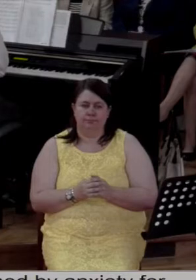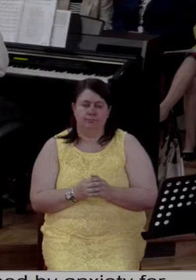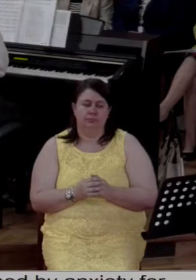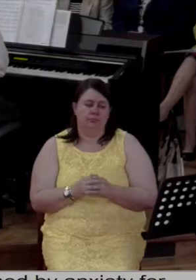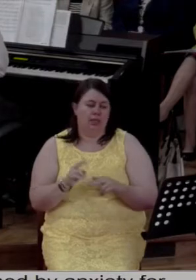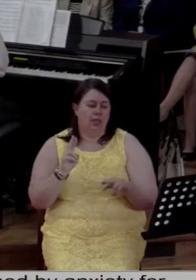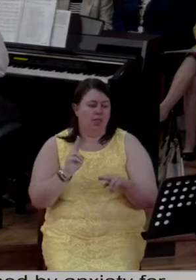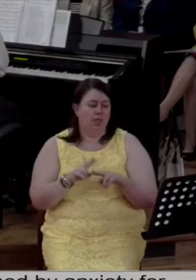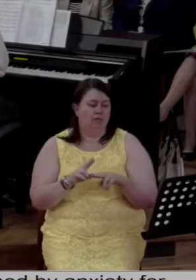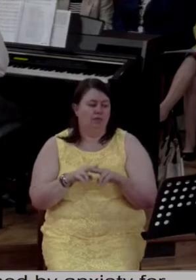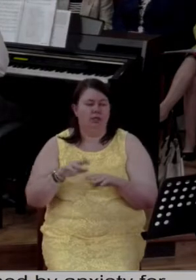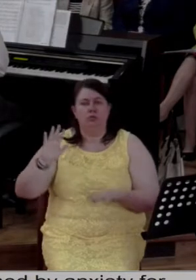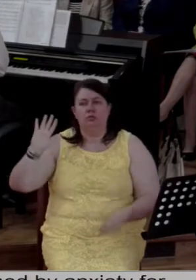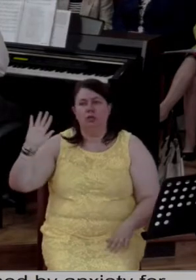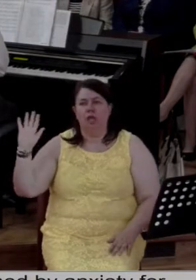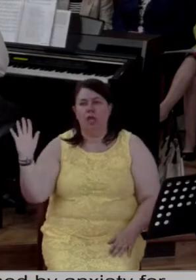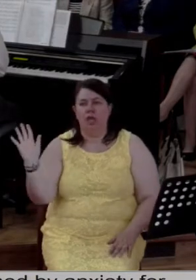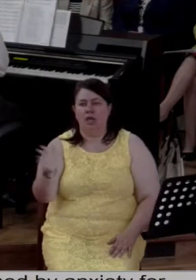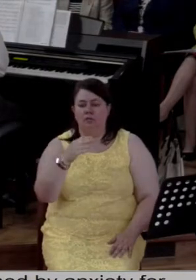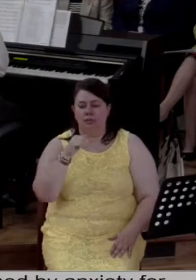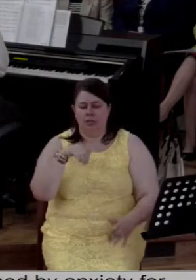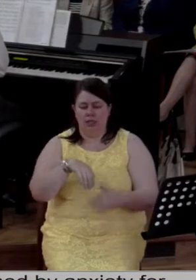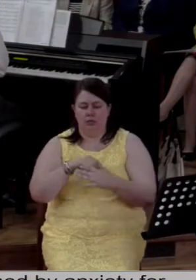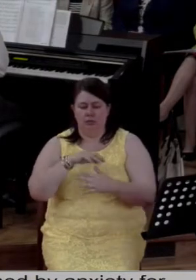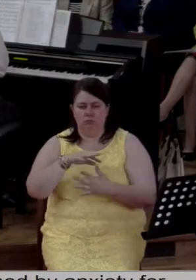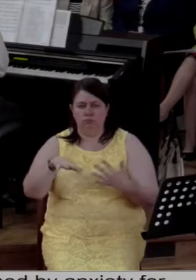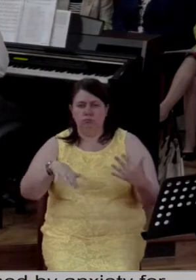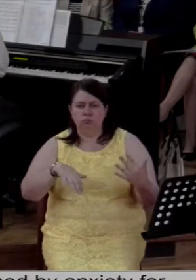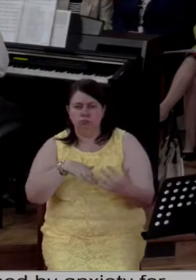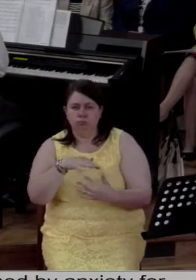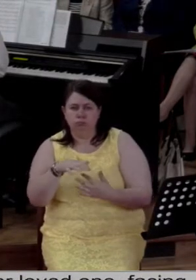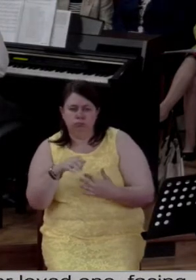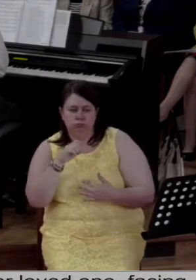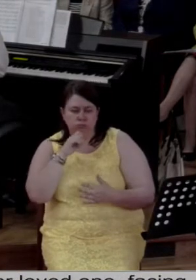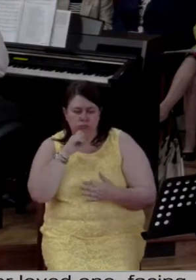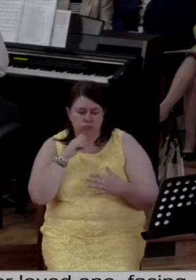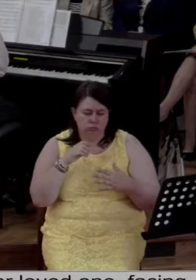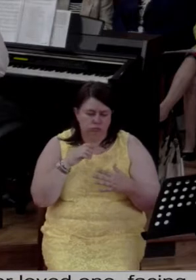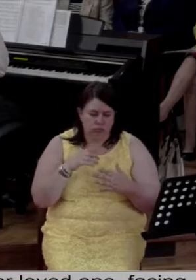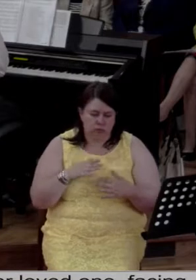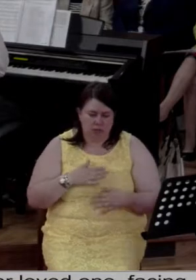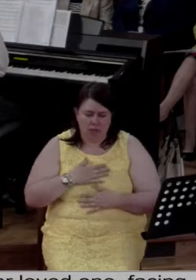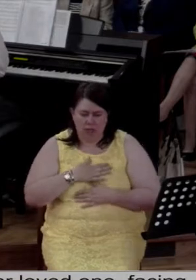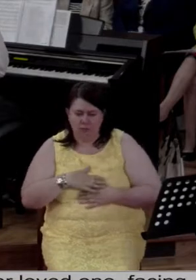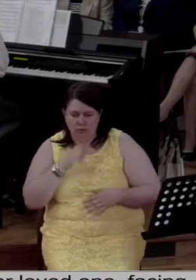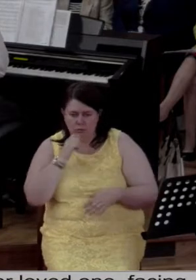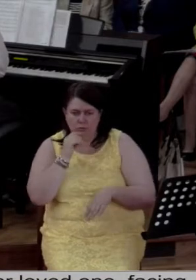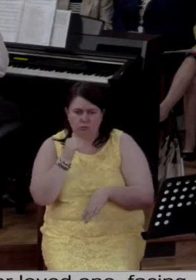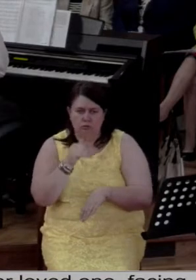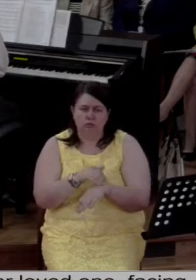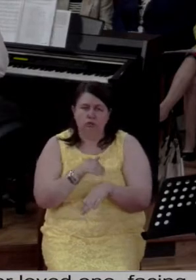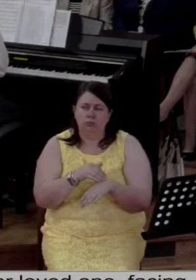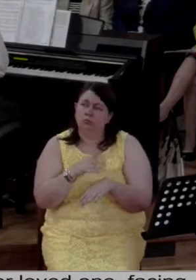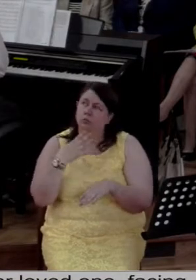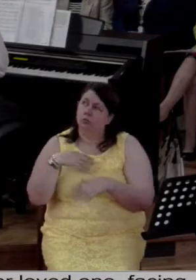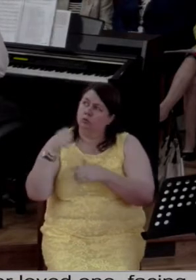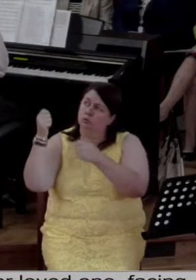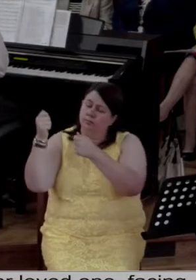Father, to all of those in chaos and turmoil, all who are restless and troubled, grant your calm,